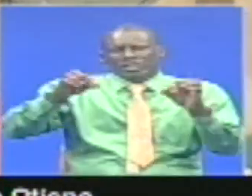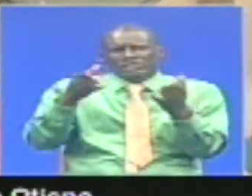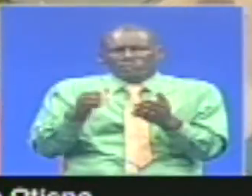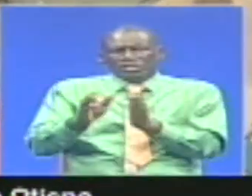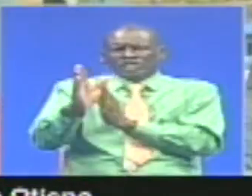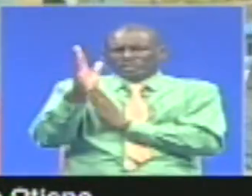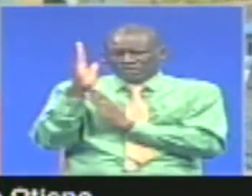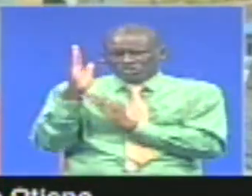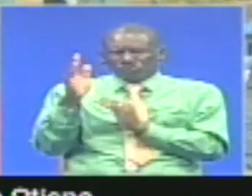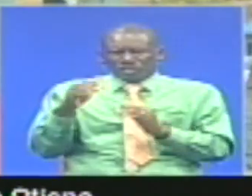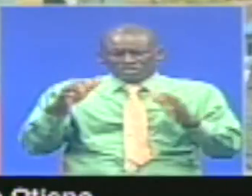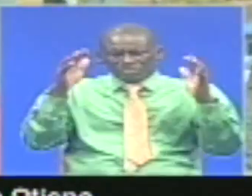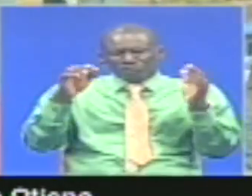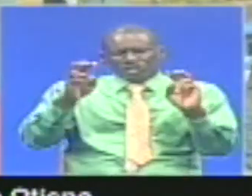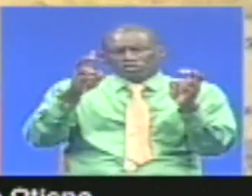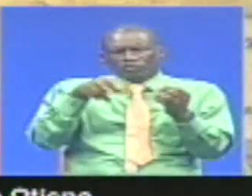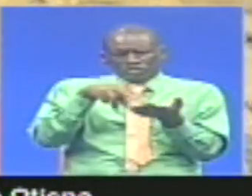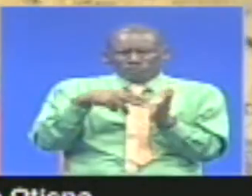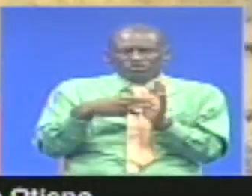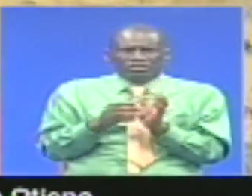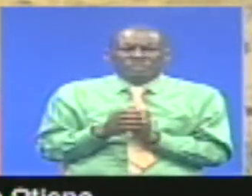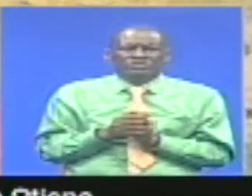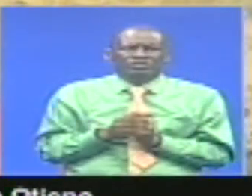Security has been a big issue for the project.